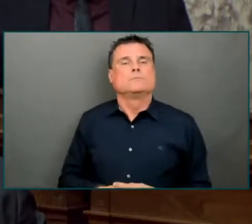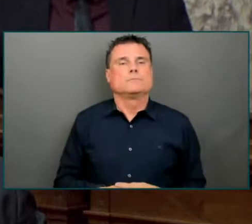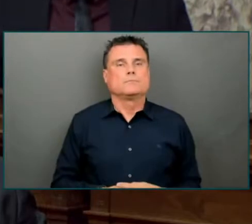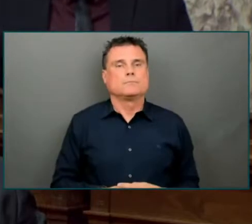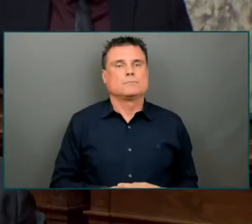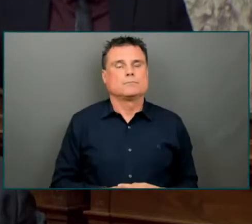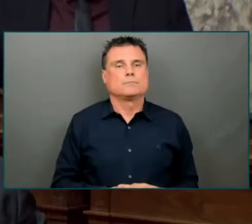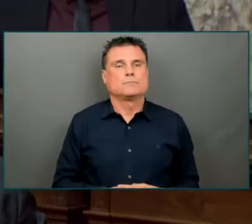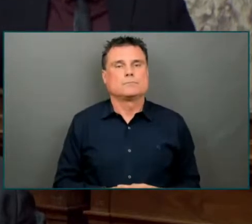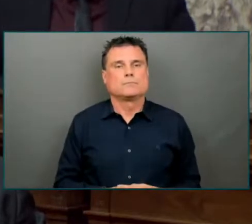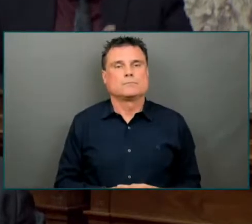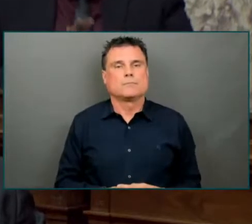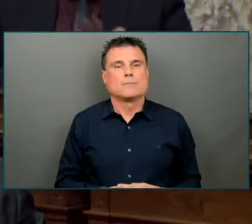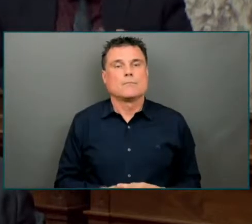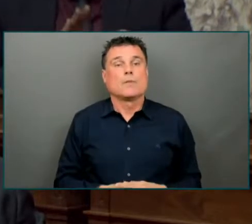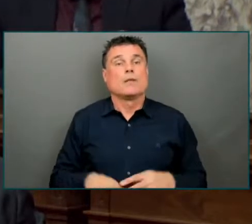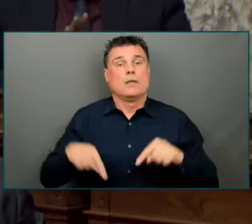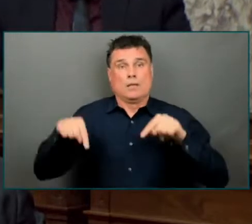come.